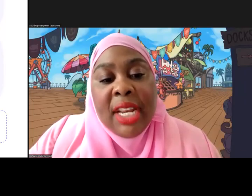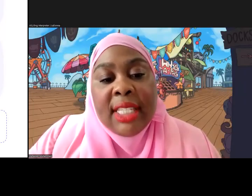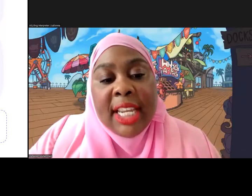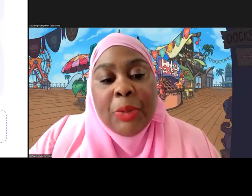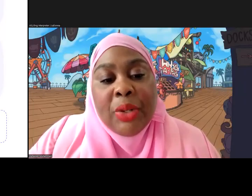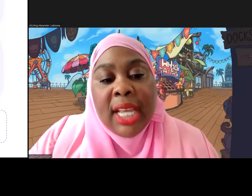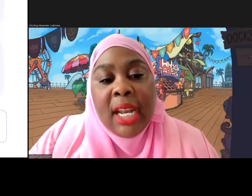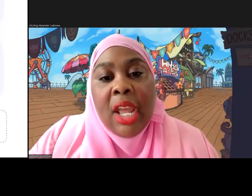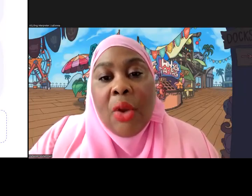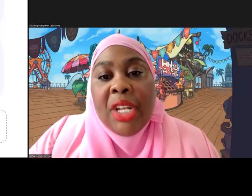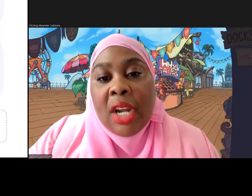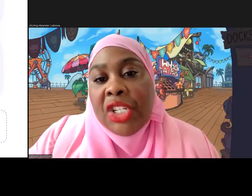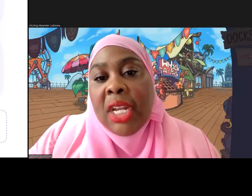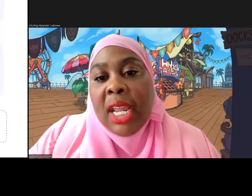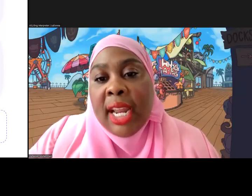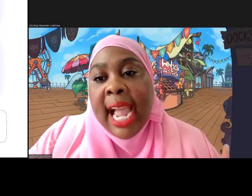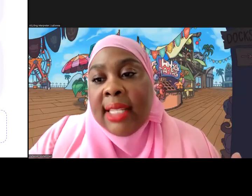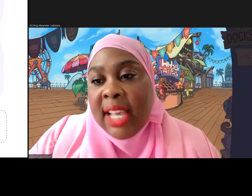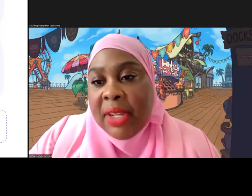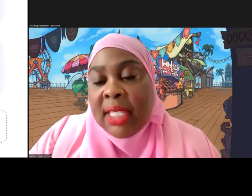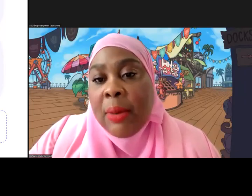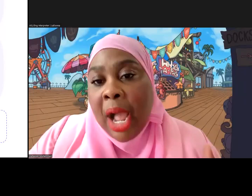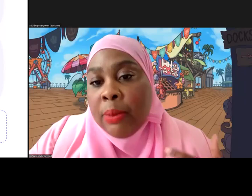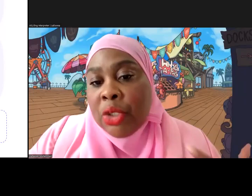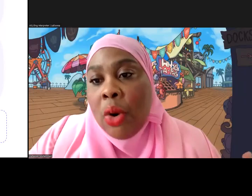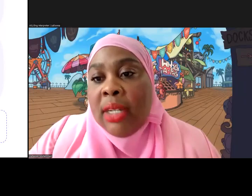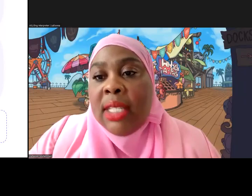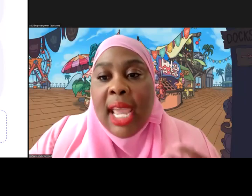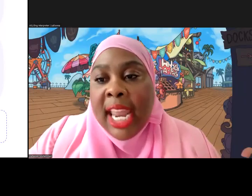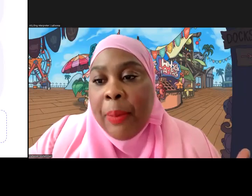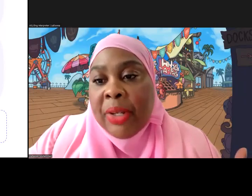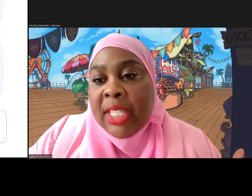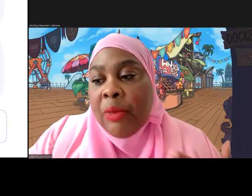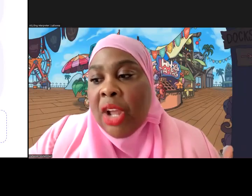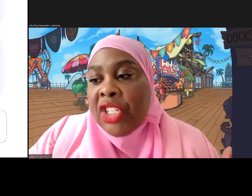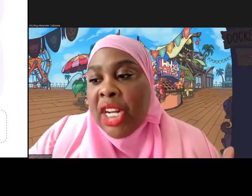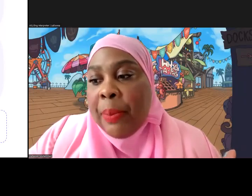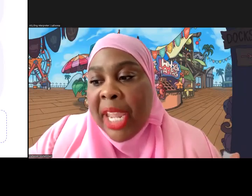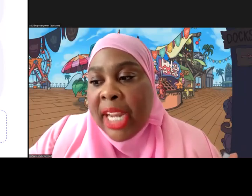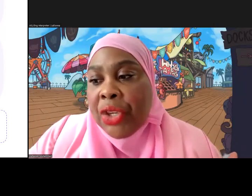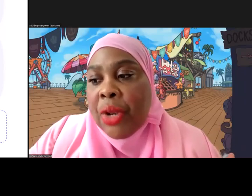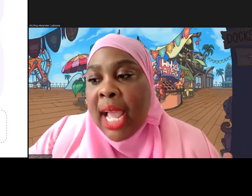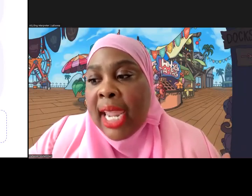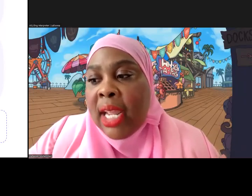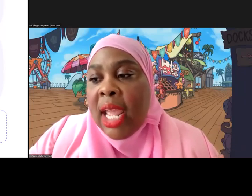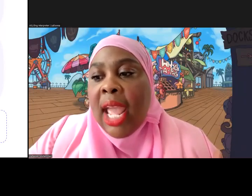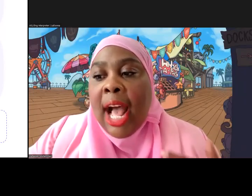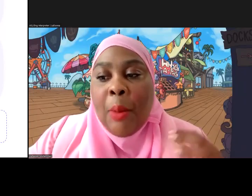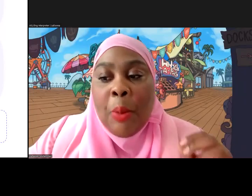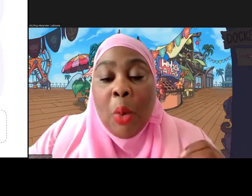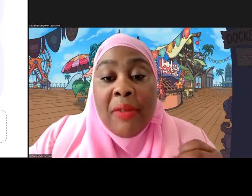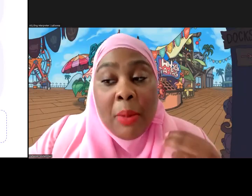seen a 76% reduction in their GAD-7 scores, 80% reduction in their